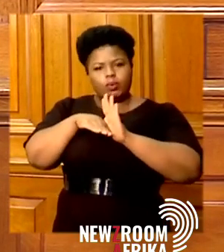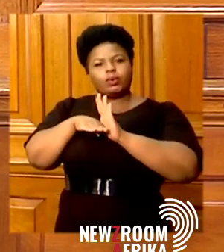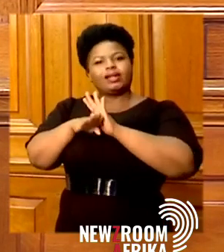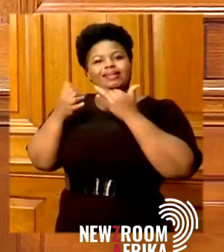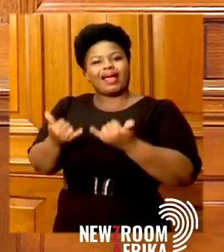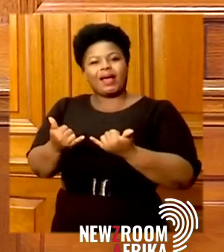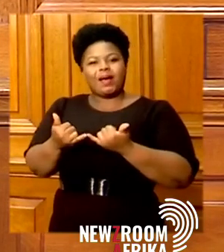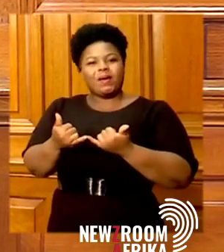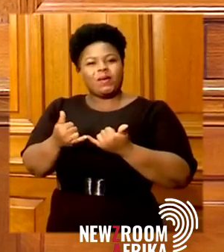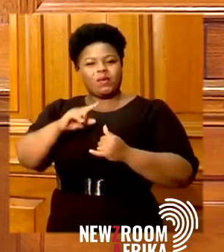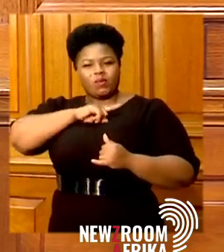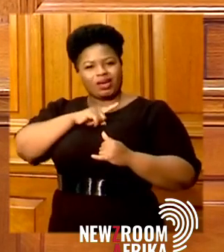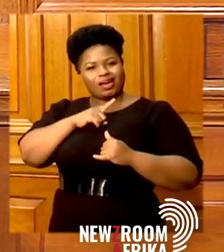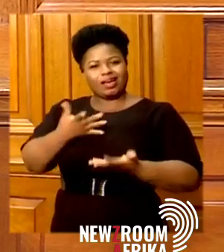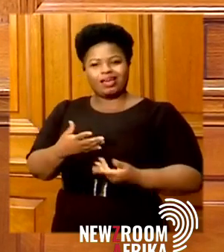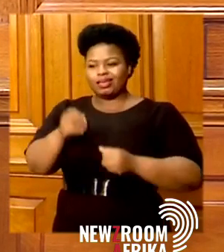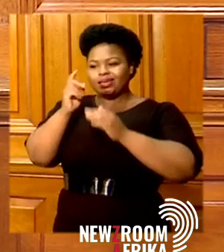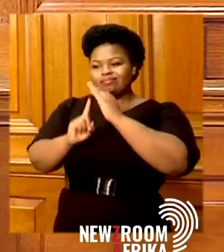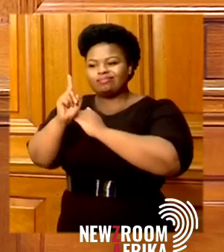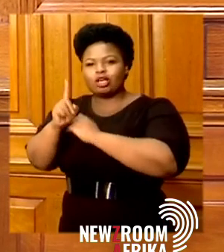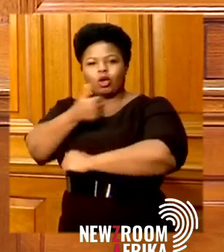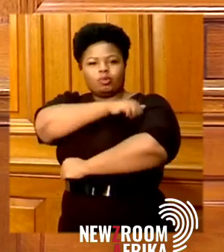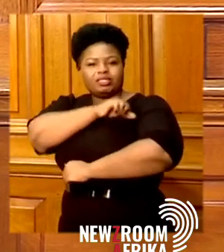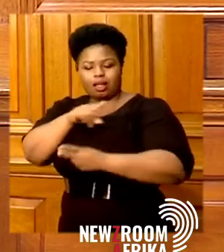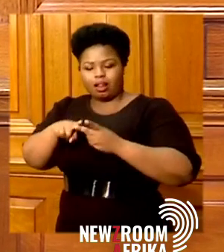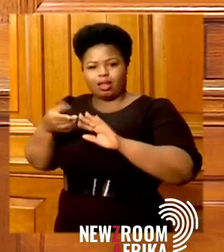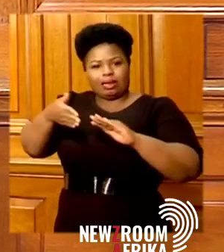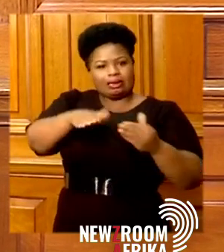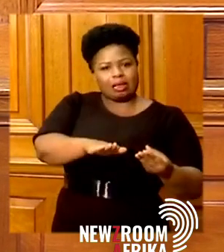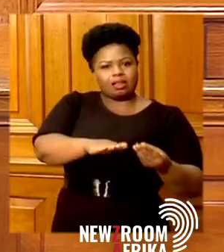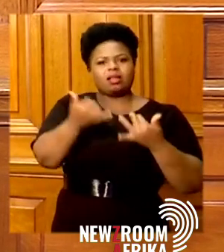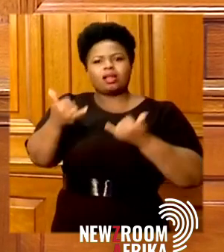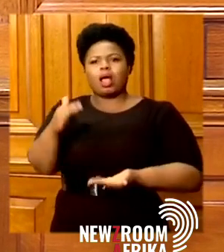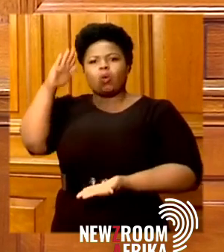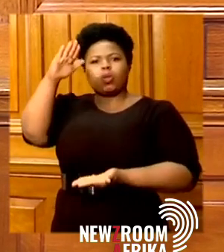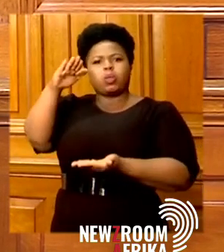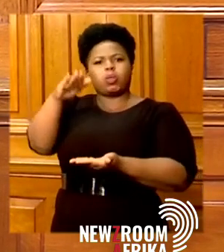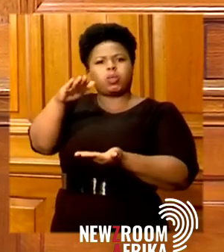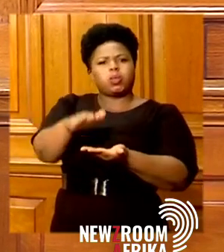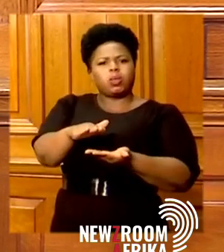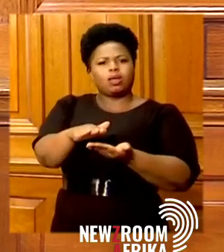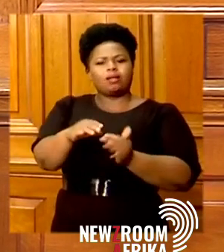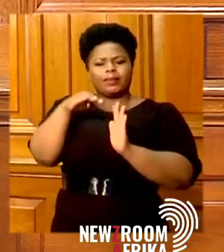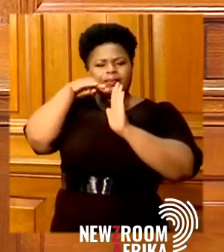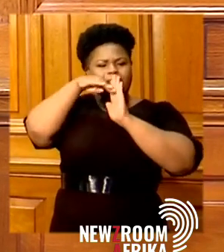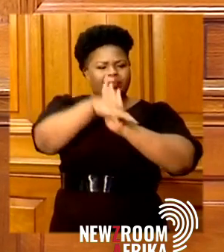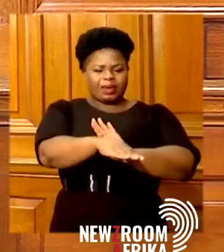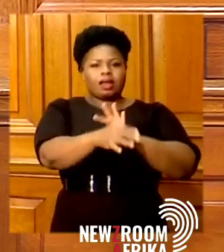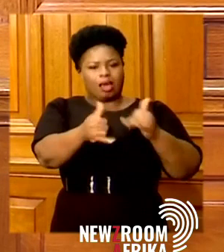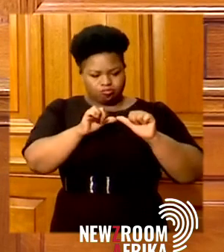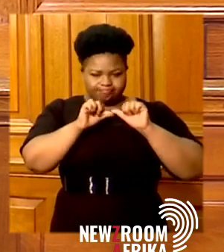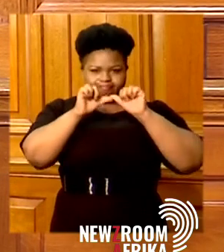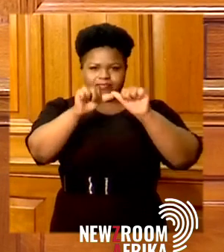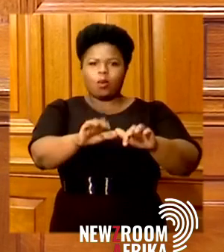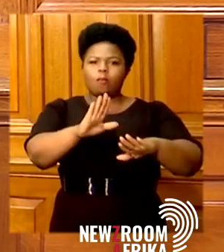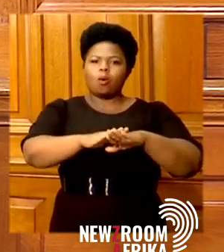New infections, admissions to hospitals, and deaths have fallen significantly and continue to